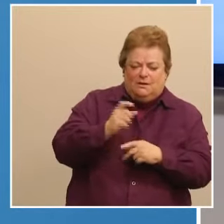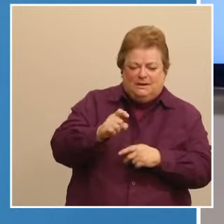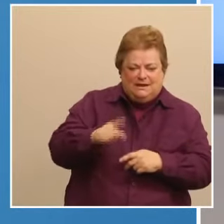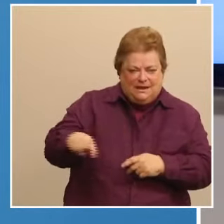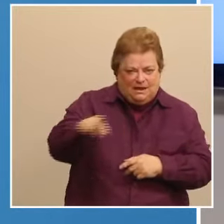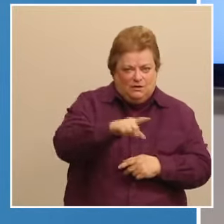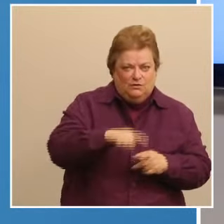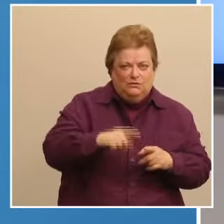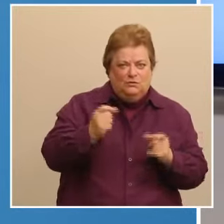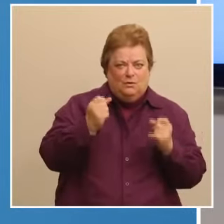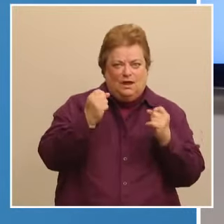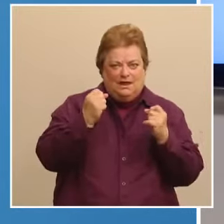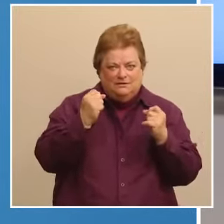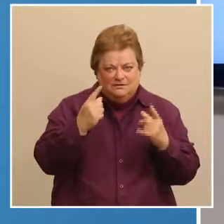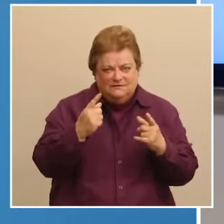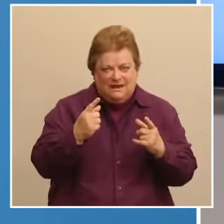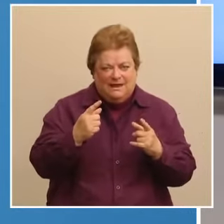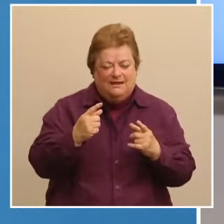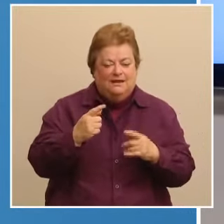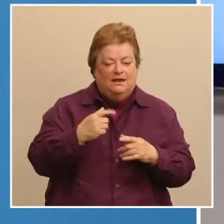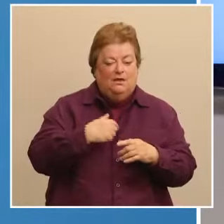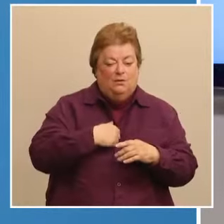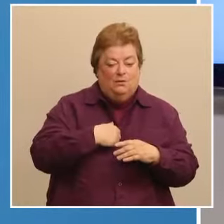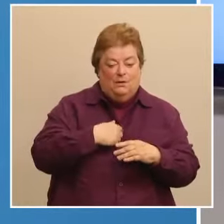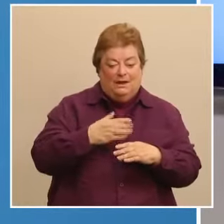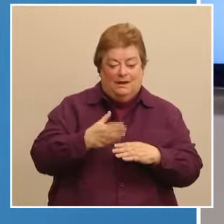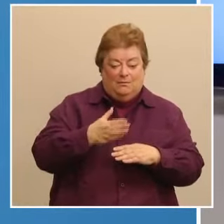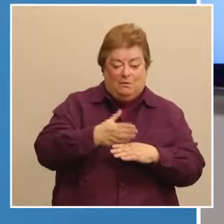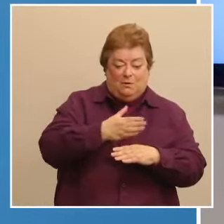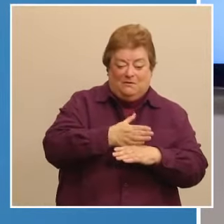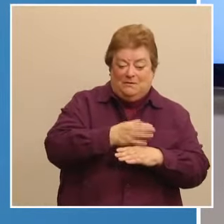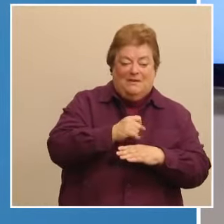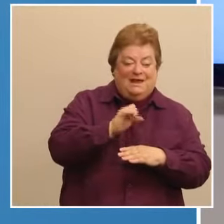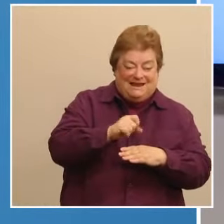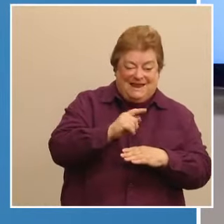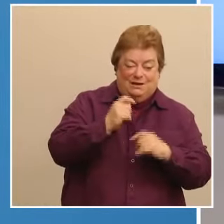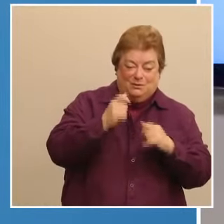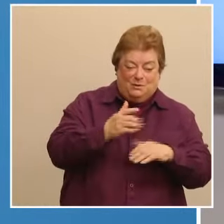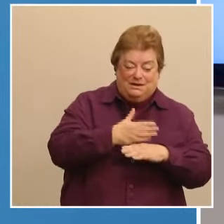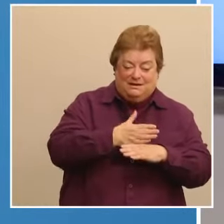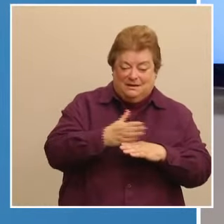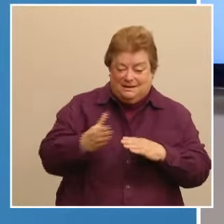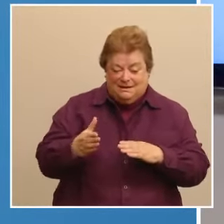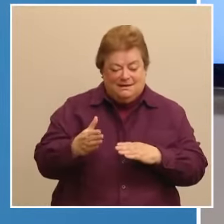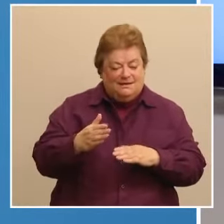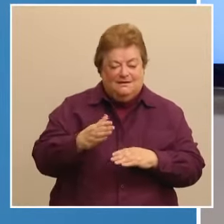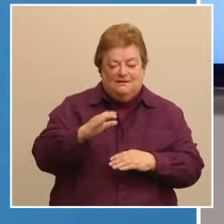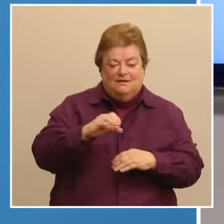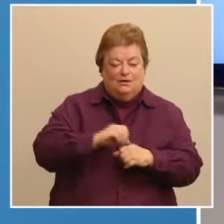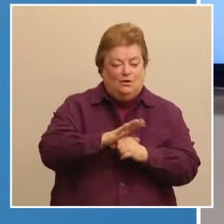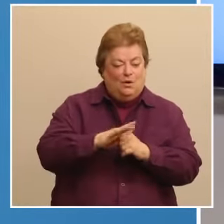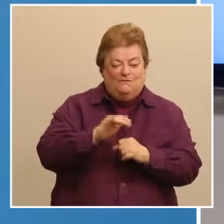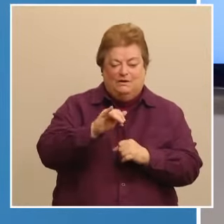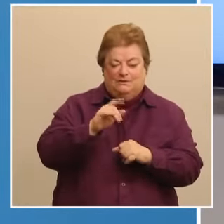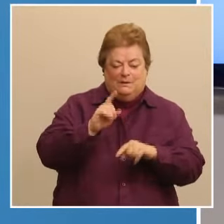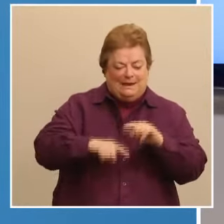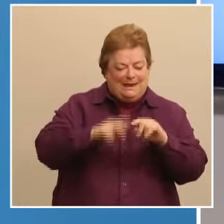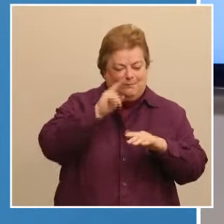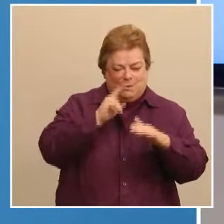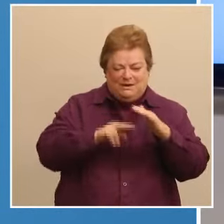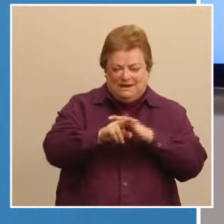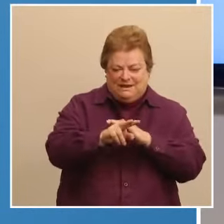can be lost more easily than it has been gained. The virus is unpredictable, and new variants may still